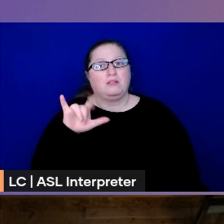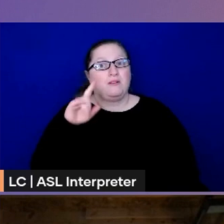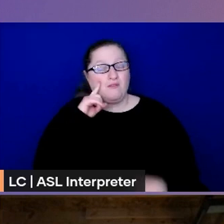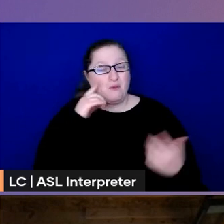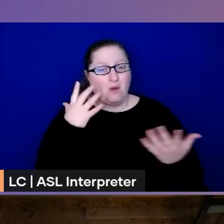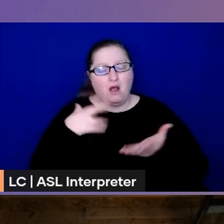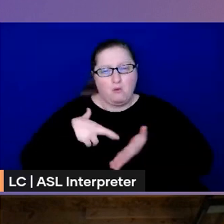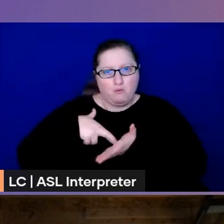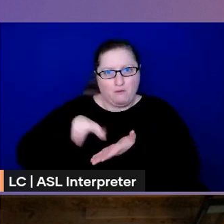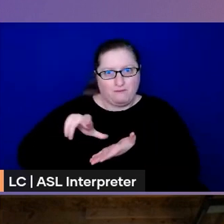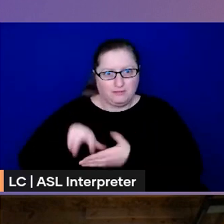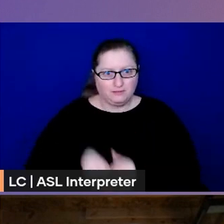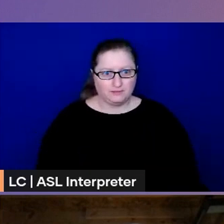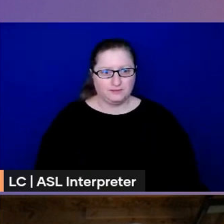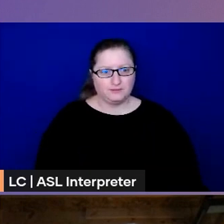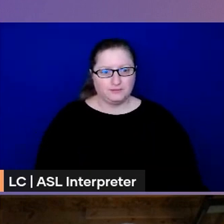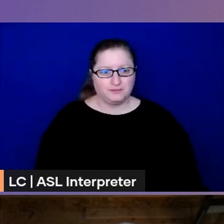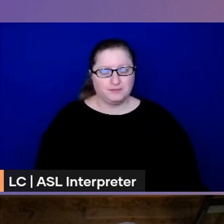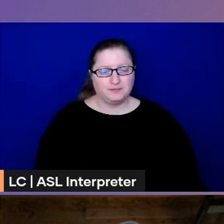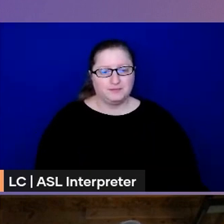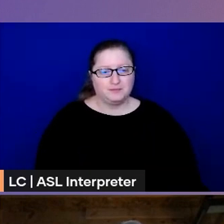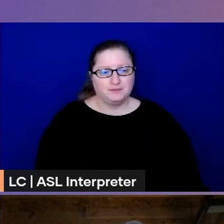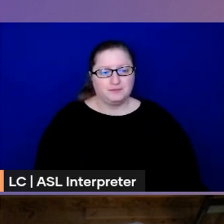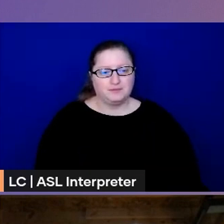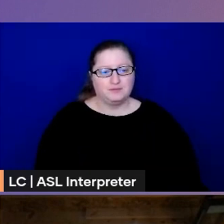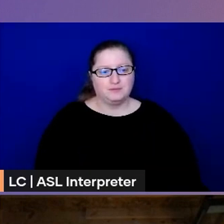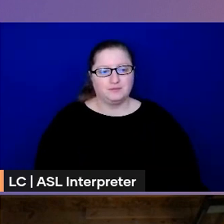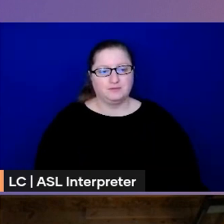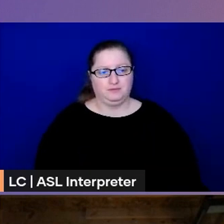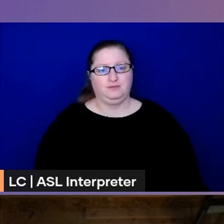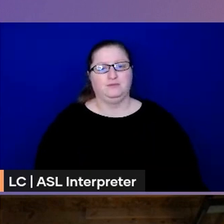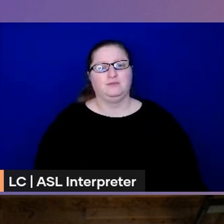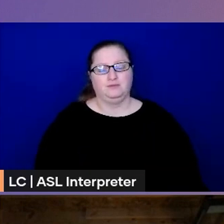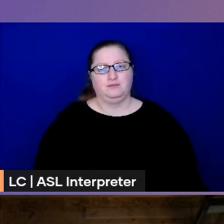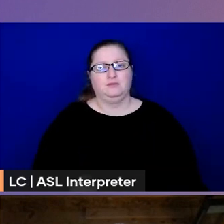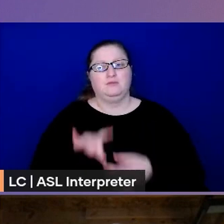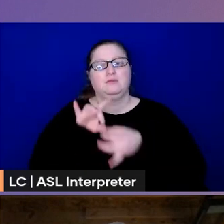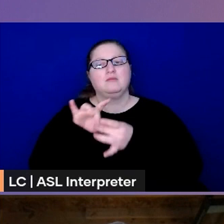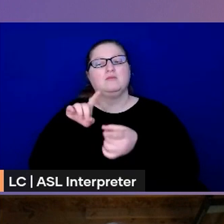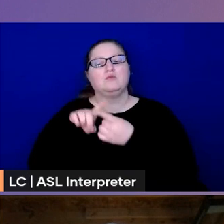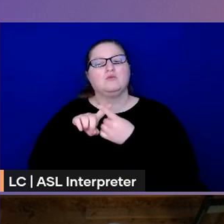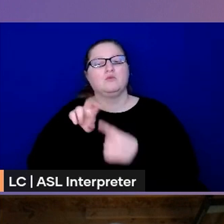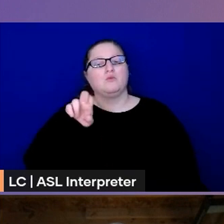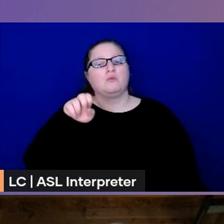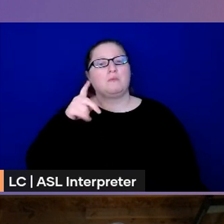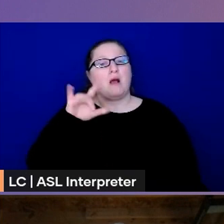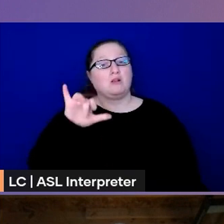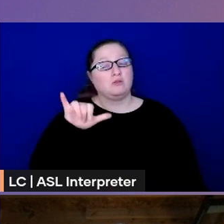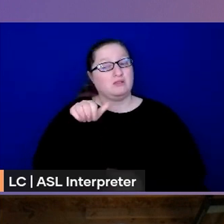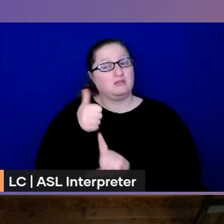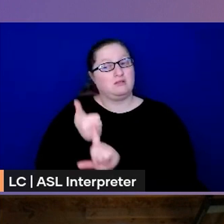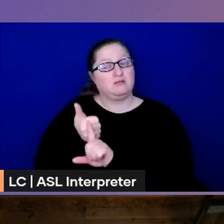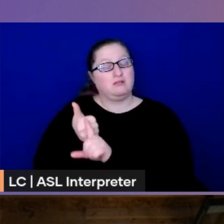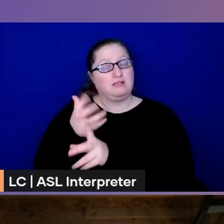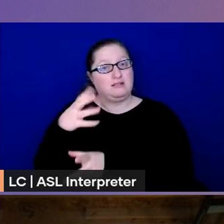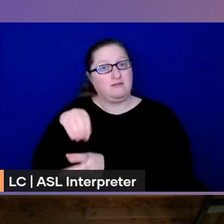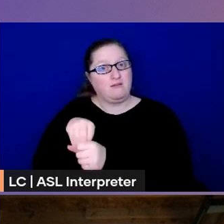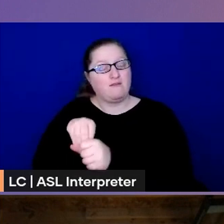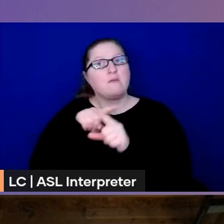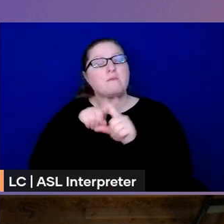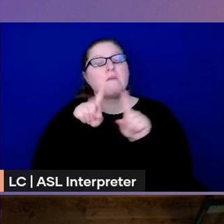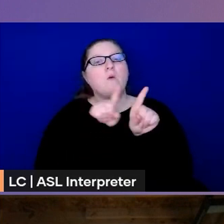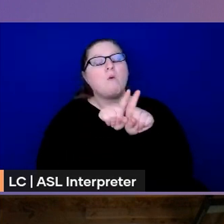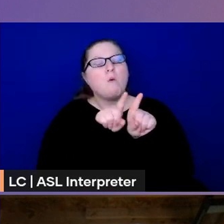a reference to the repository that it is in. And not just the repository that it is in, but